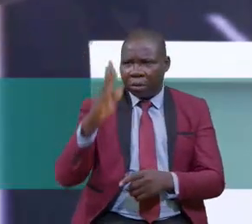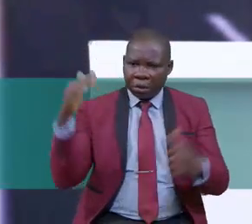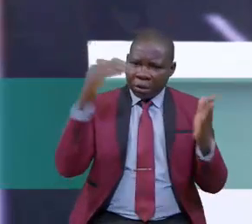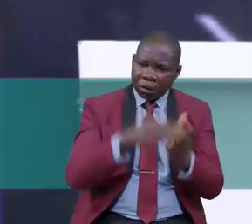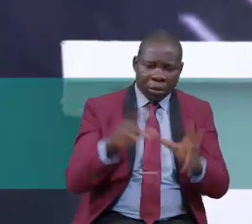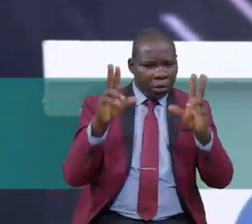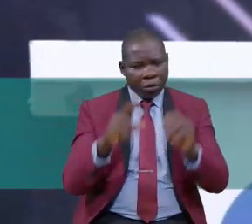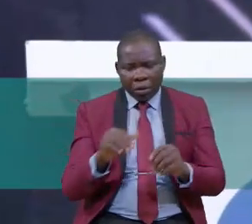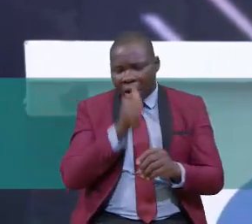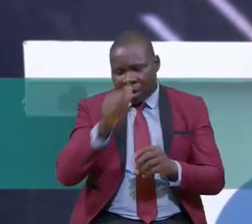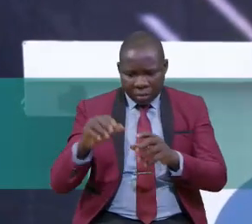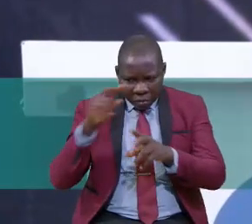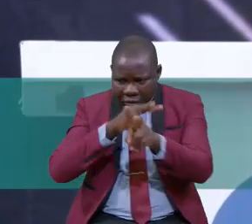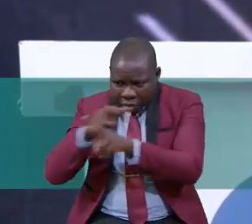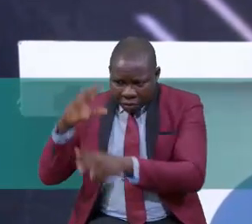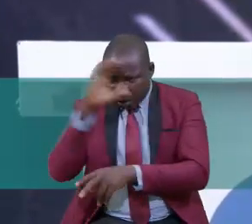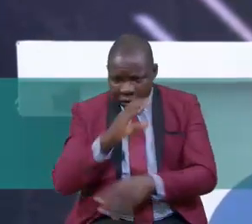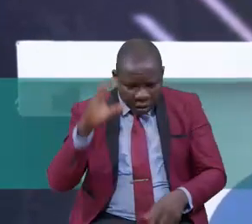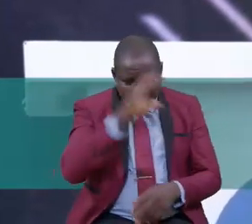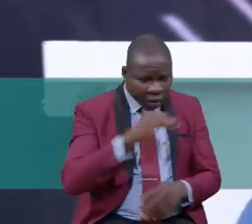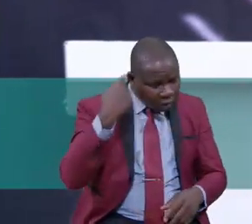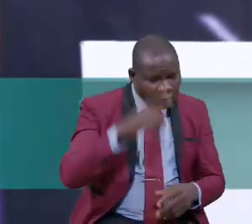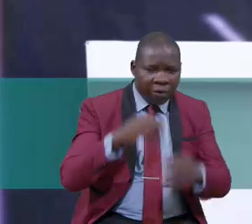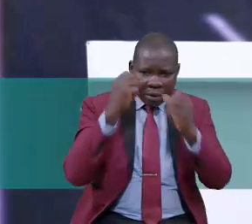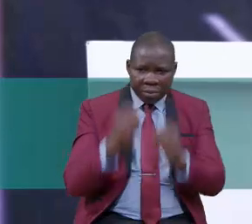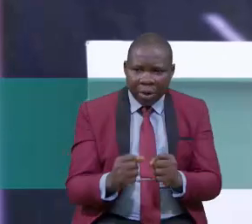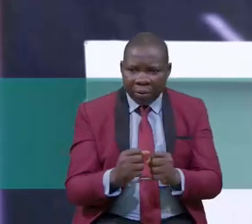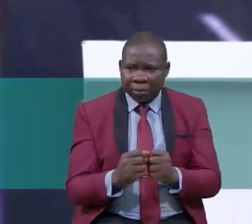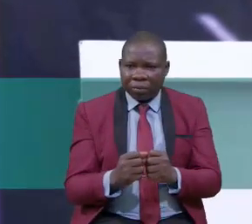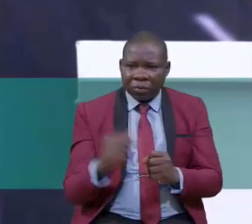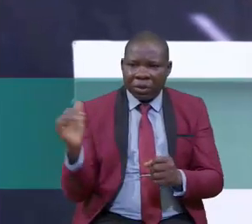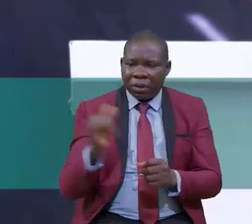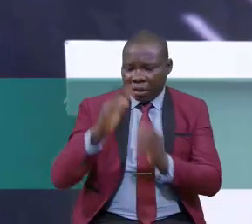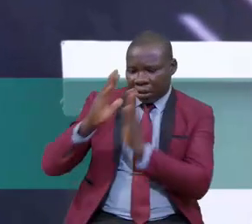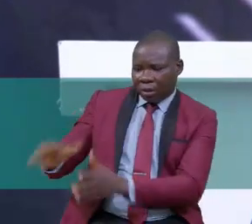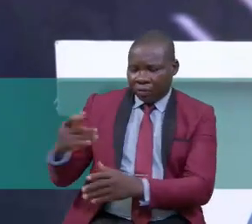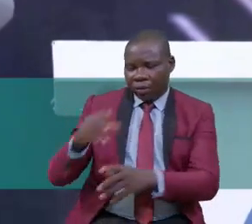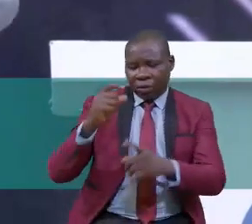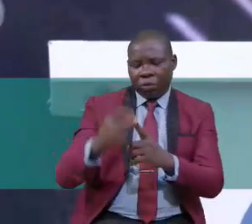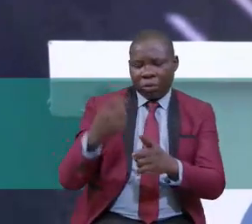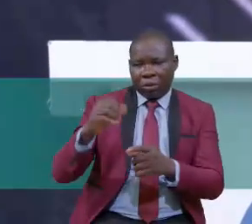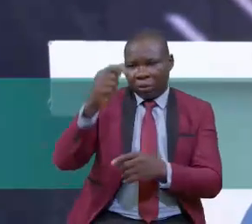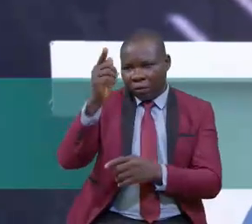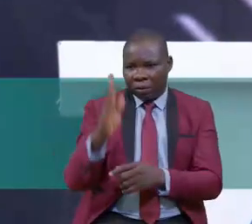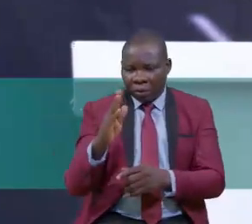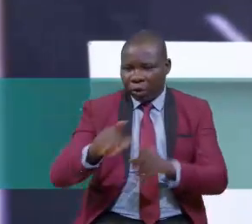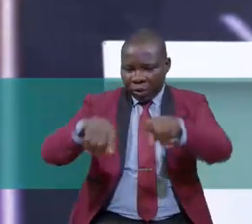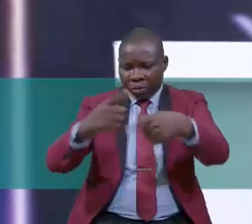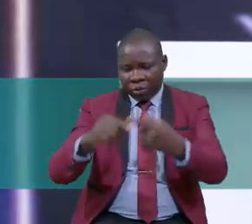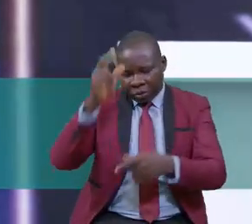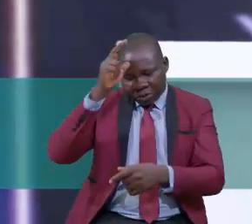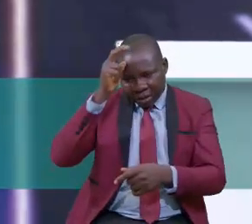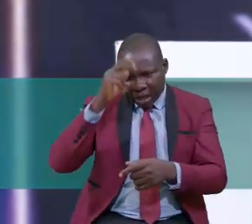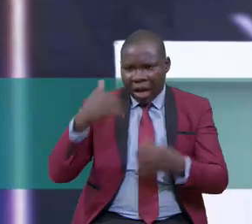do the work of God. Satan, the enemy of God, they have to go to him. They have to do some rituals. They